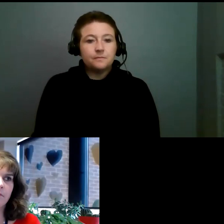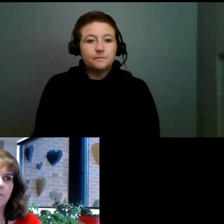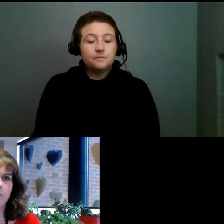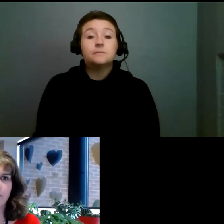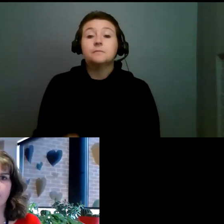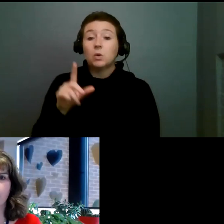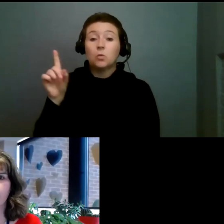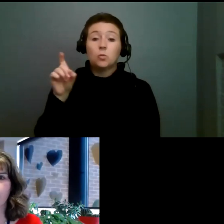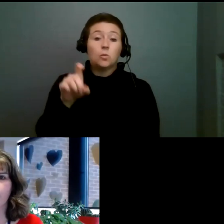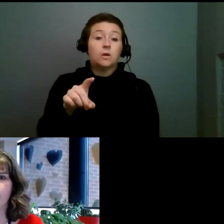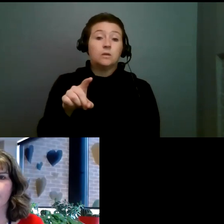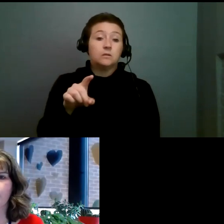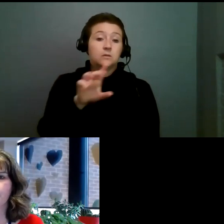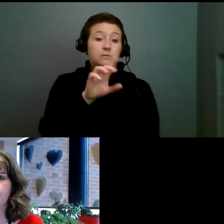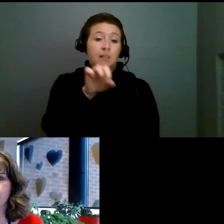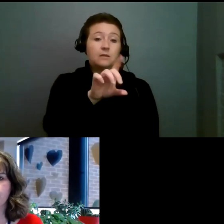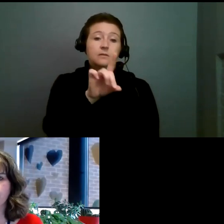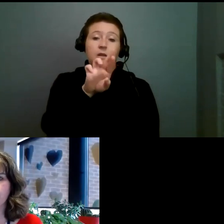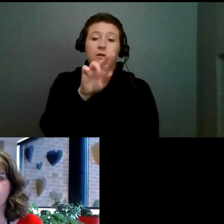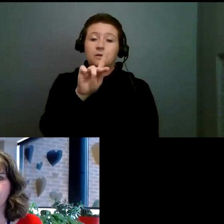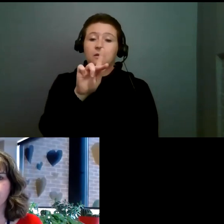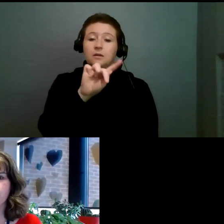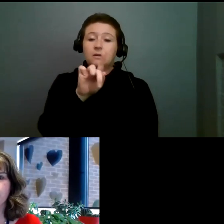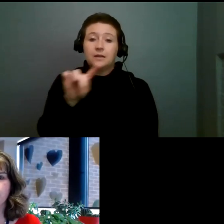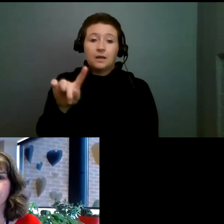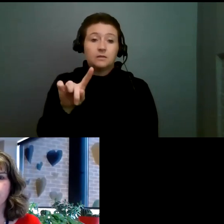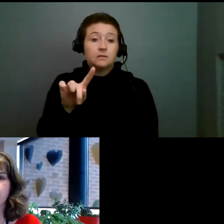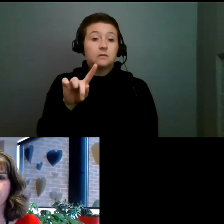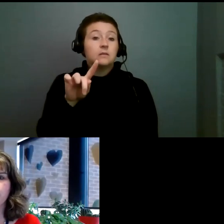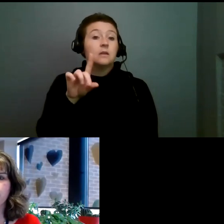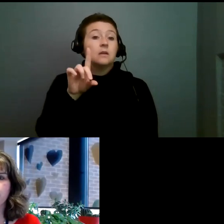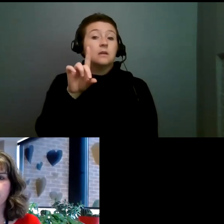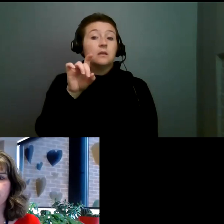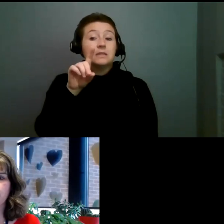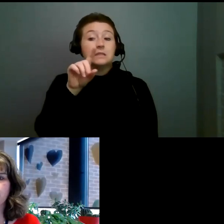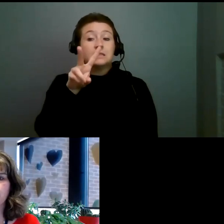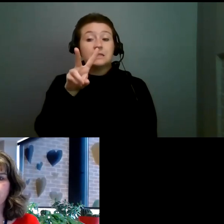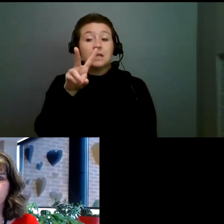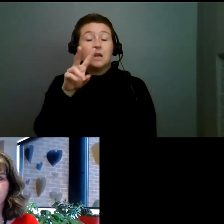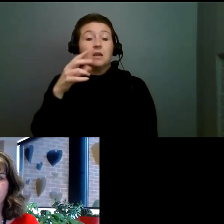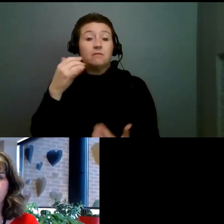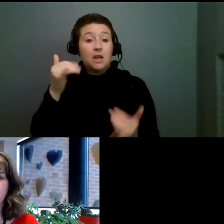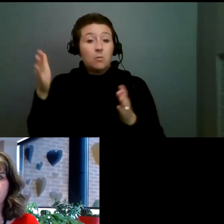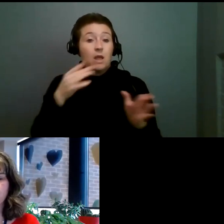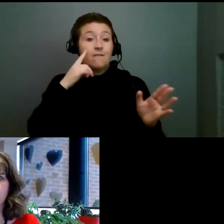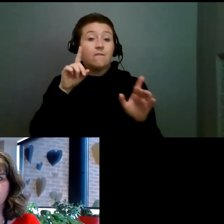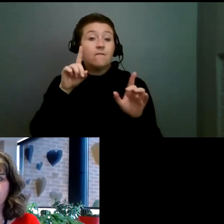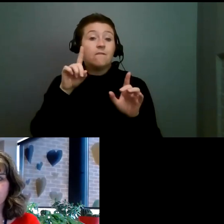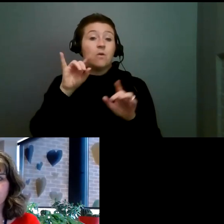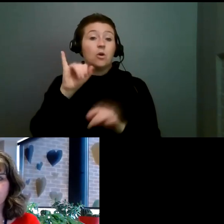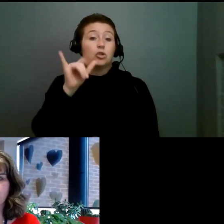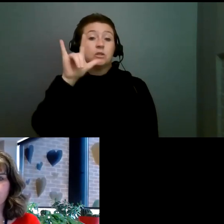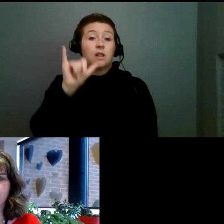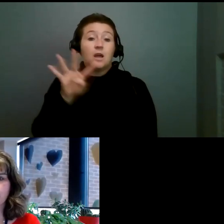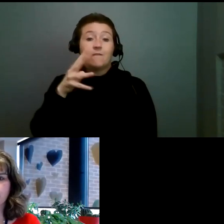Okay, we have a question here we'll put to Dr. Katz. Is Davenport's mass gathering for fireworks still advisable? Any